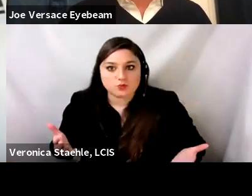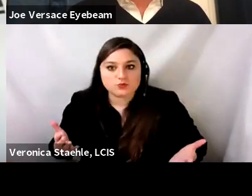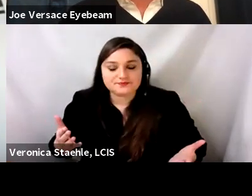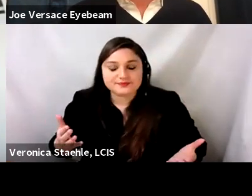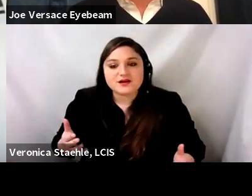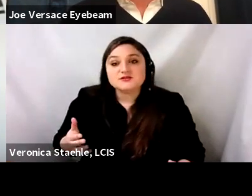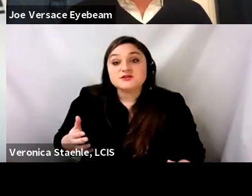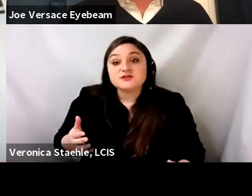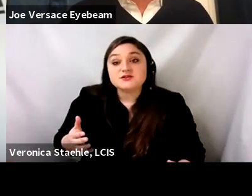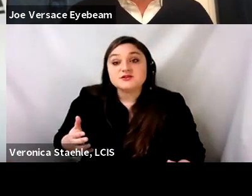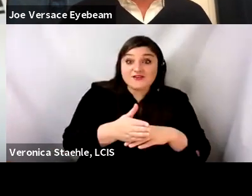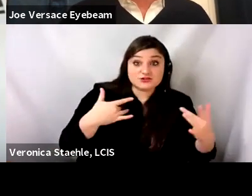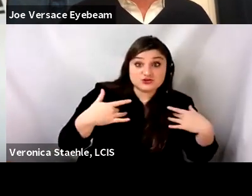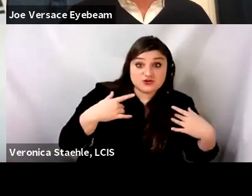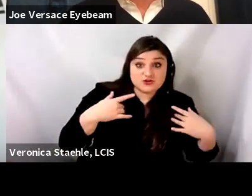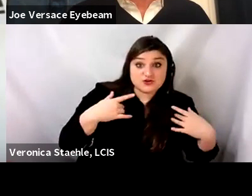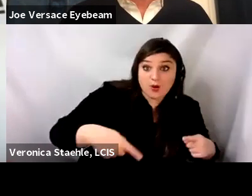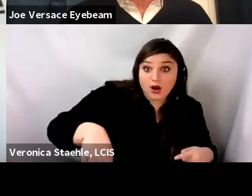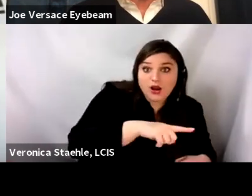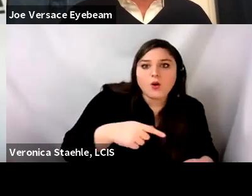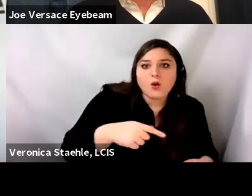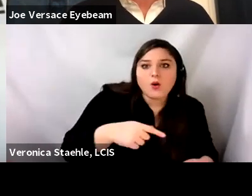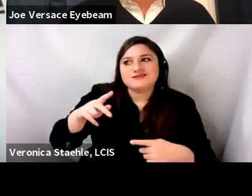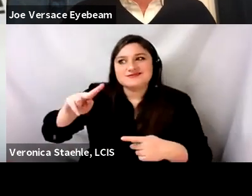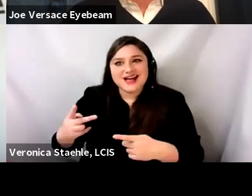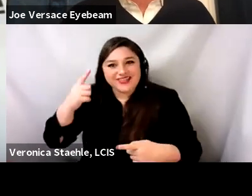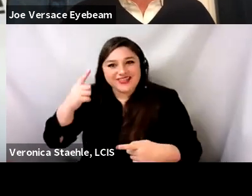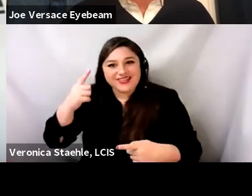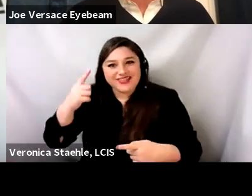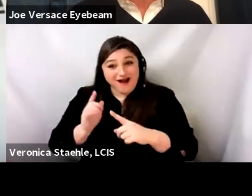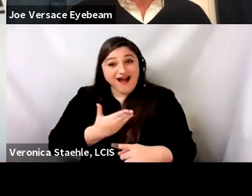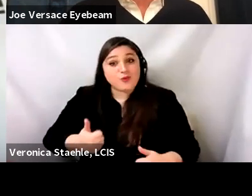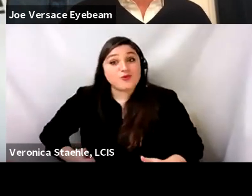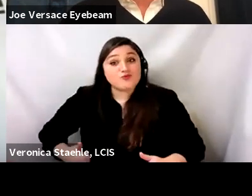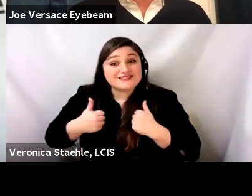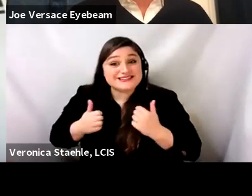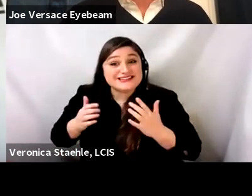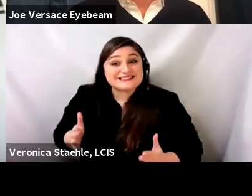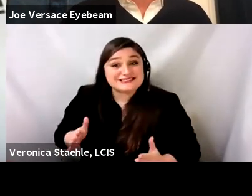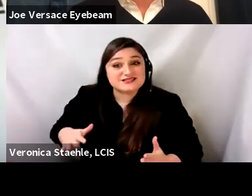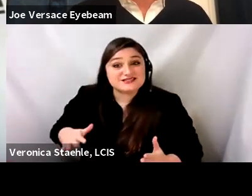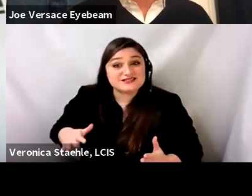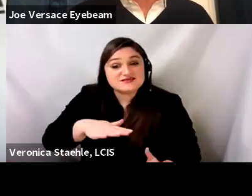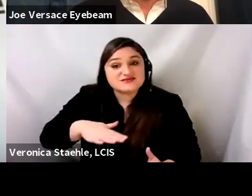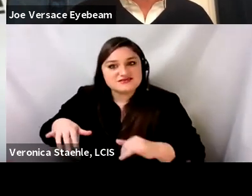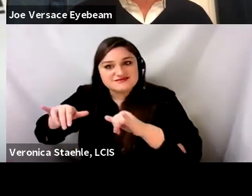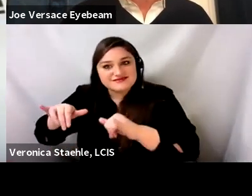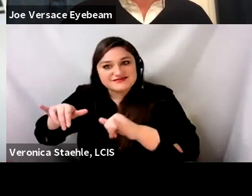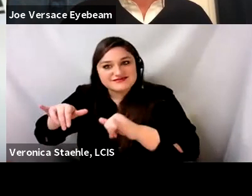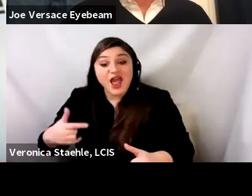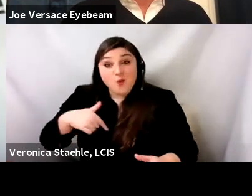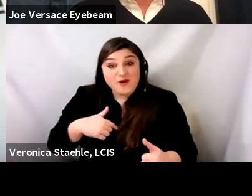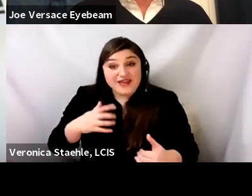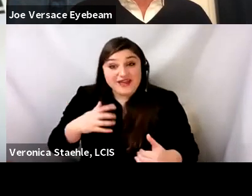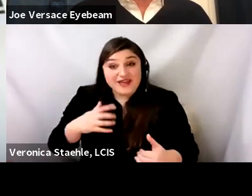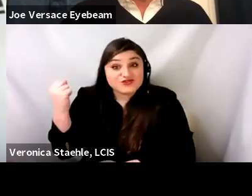had come from all over the world to come be with us, and we were shut down. And so we had people who were away from